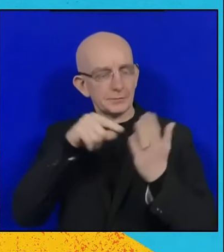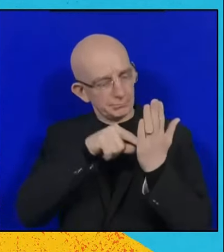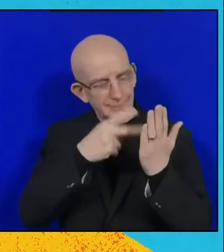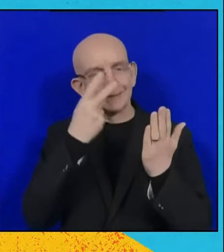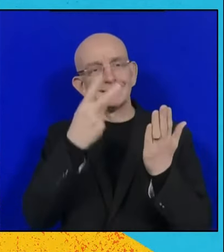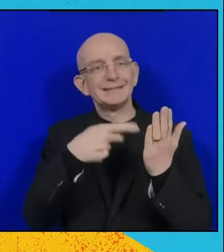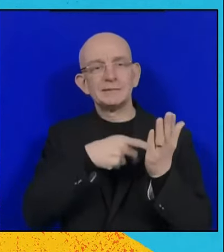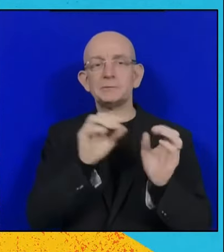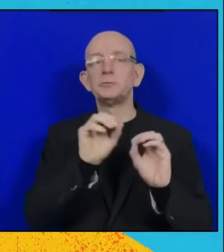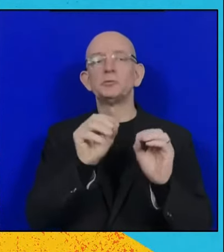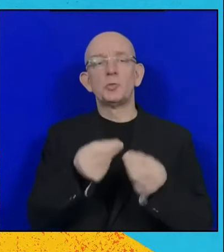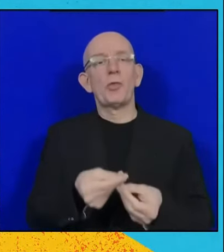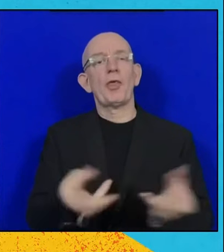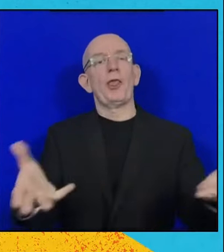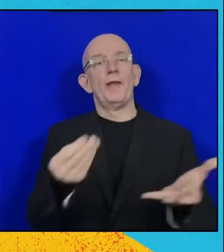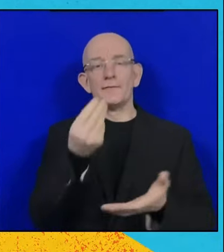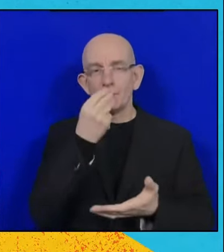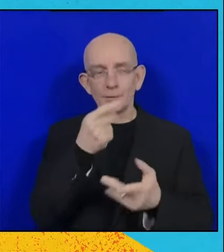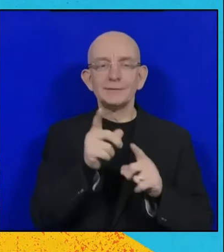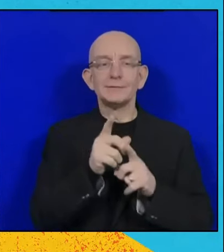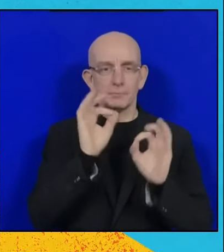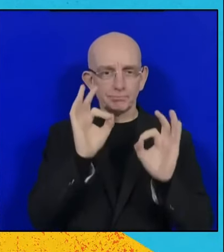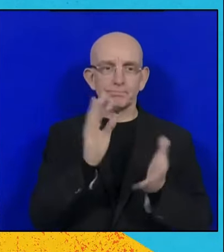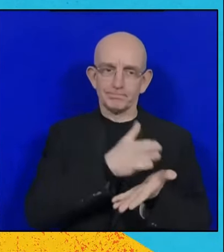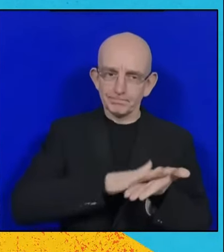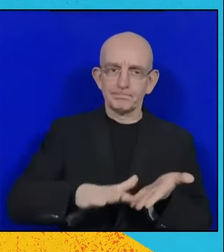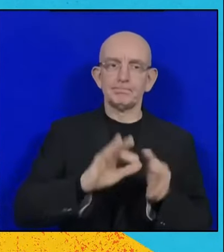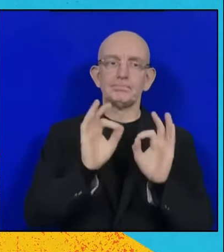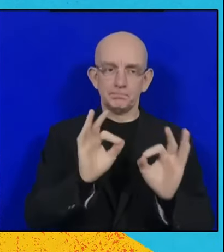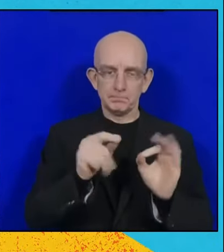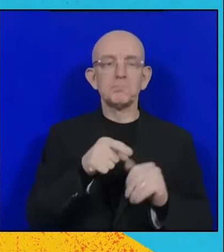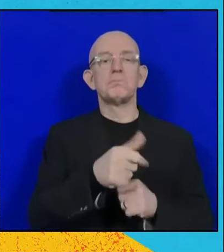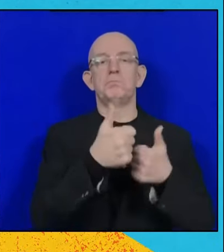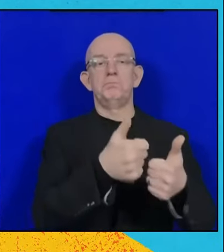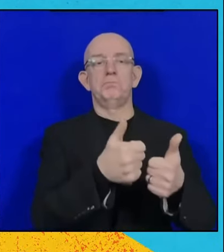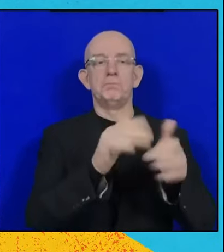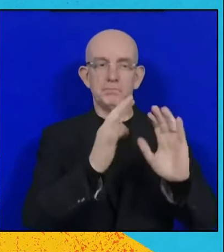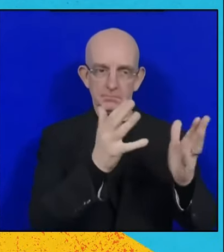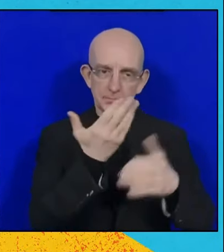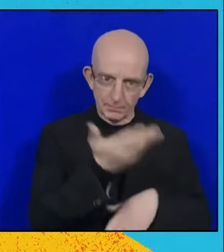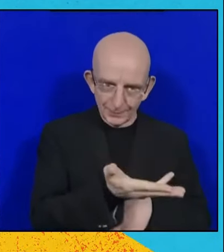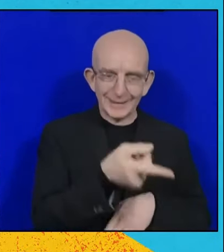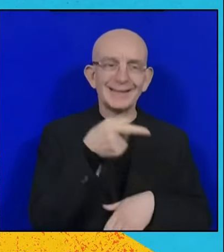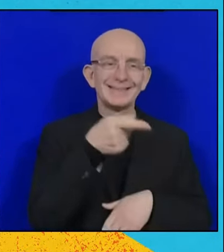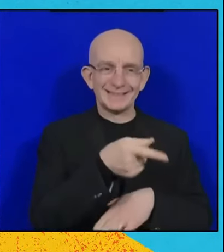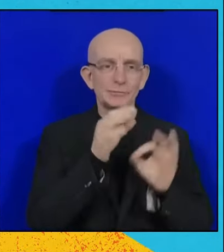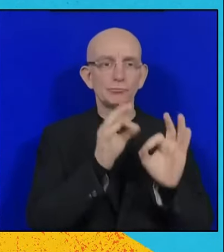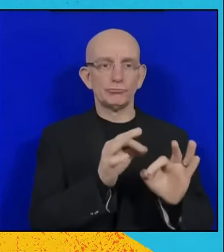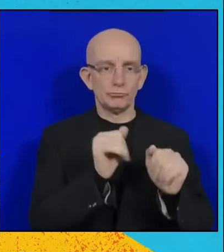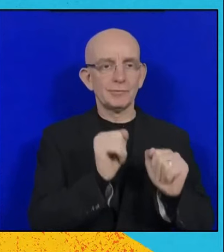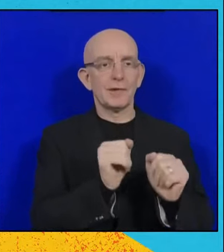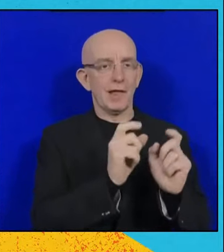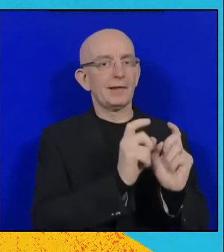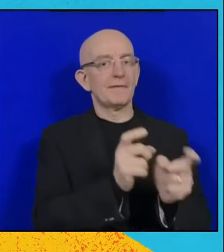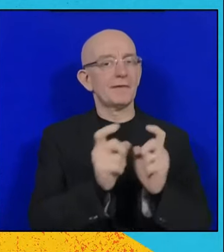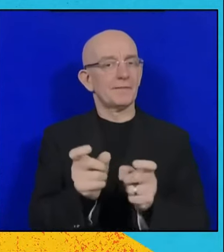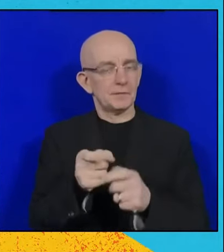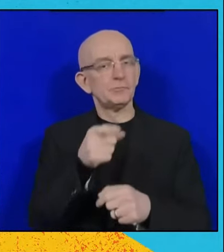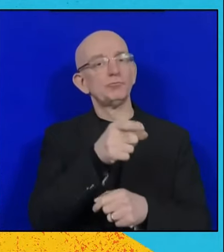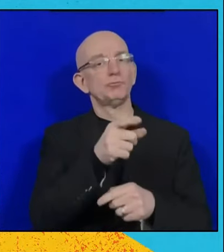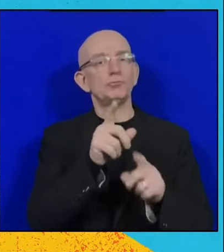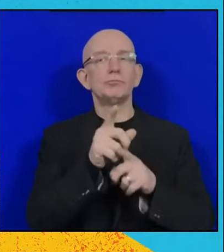make donations to charity meals. So our mission is to inspire and empower everyone to take actions against food waste. Even